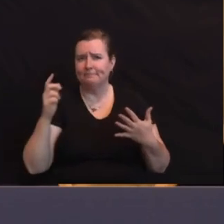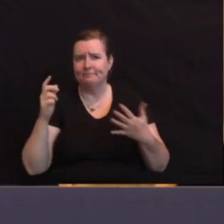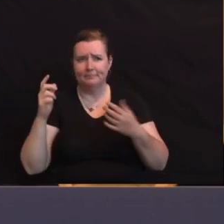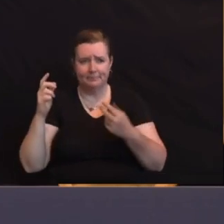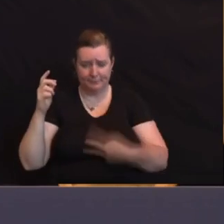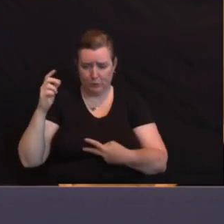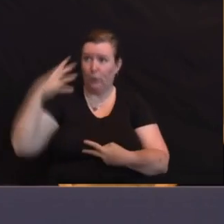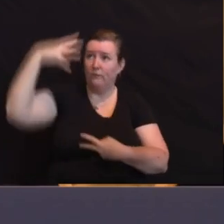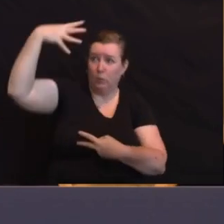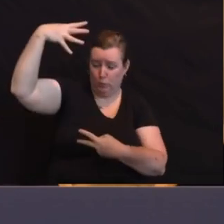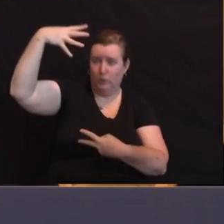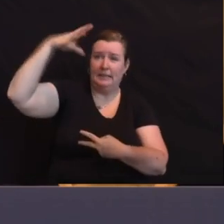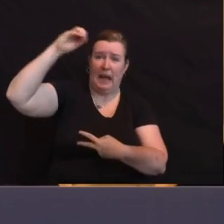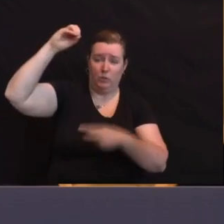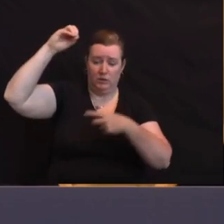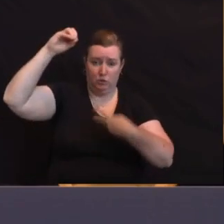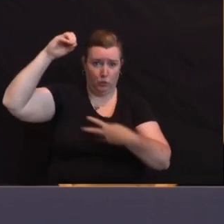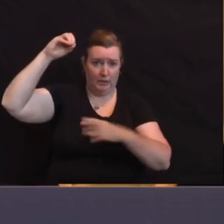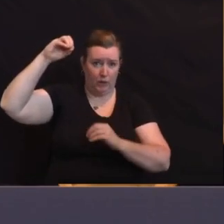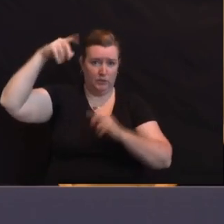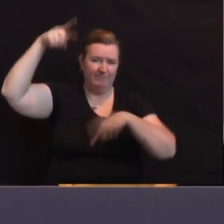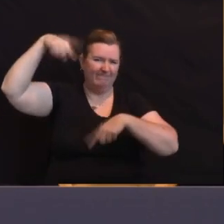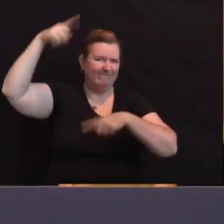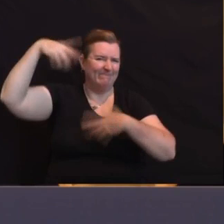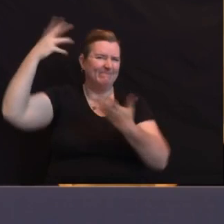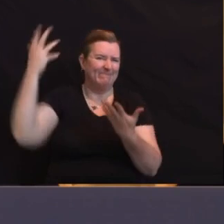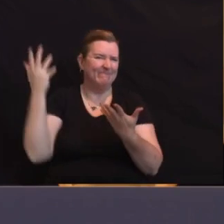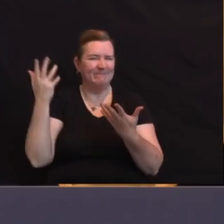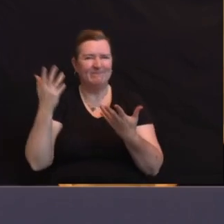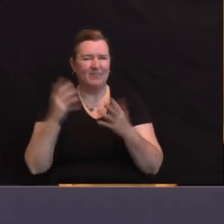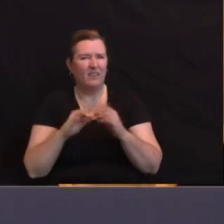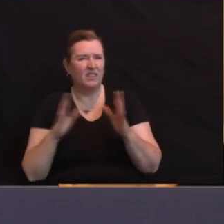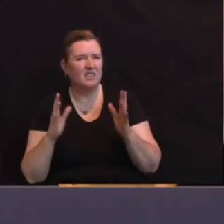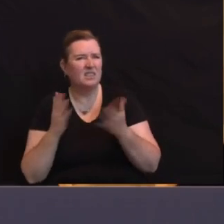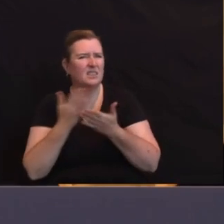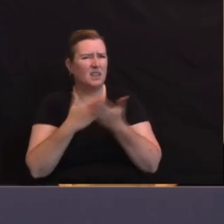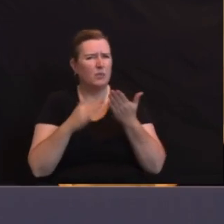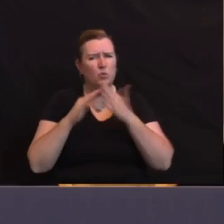in Monmouth. And so there's no denying there's some amount of community spread here.